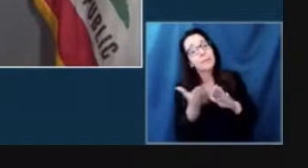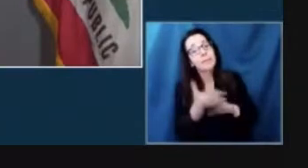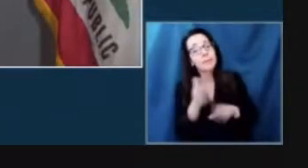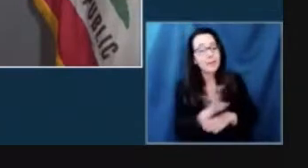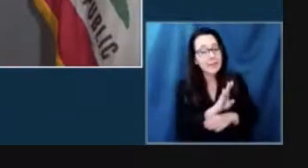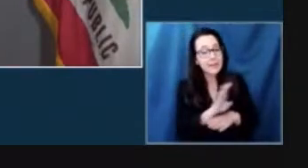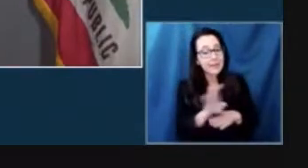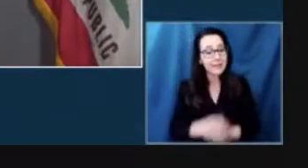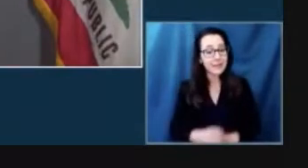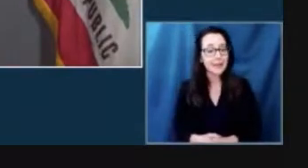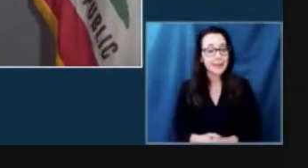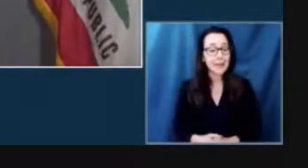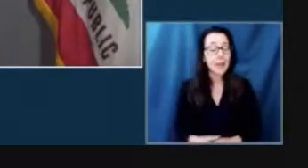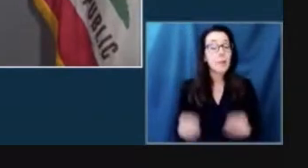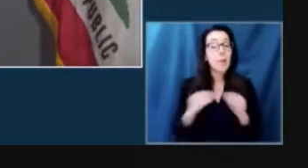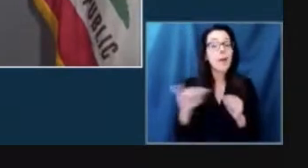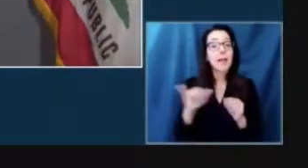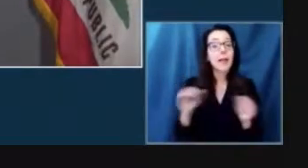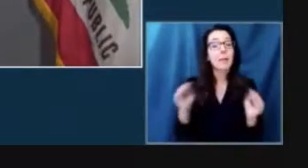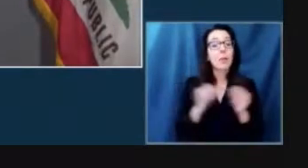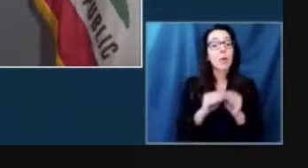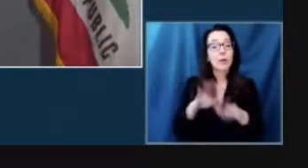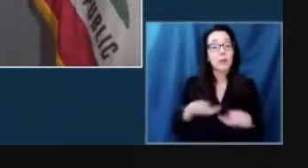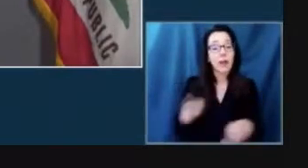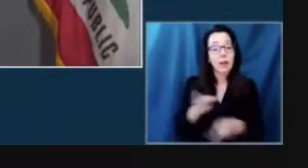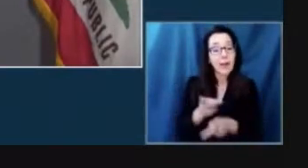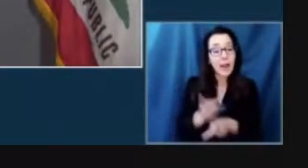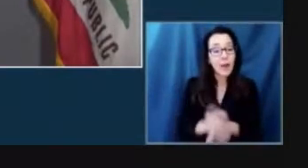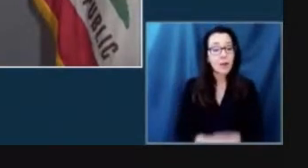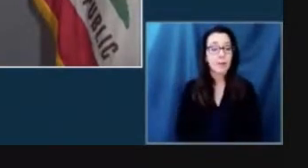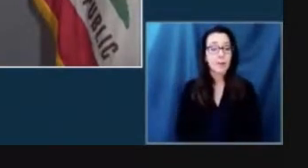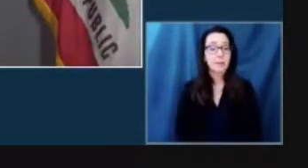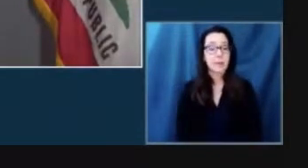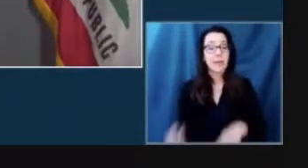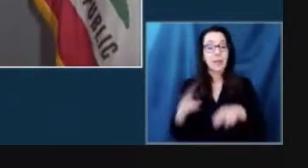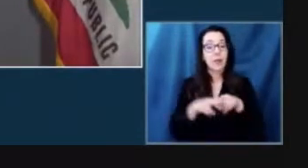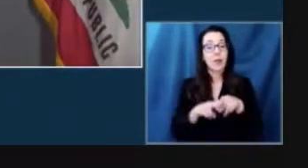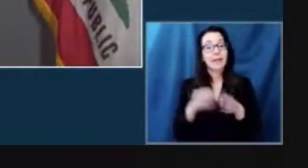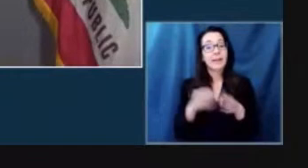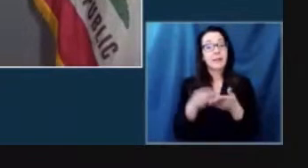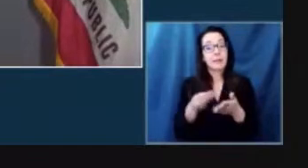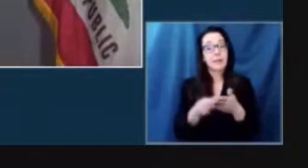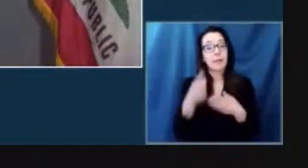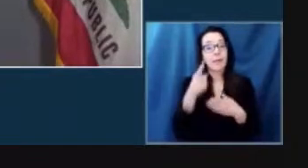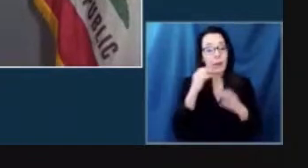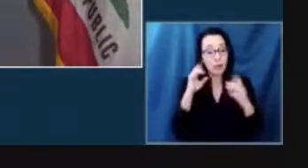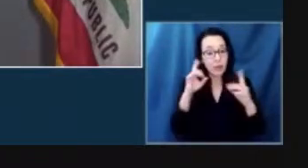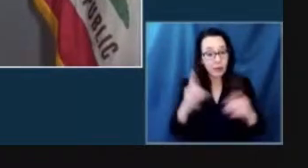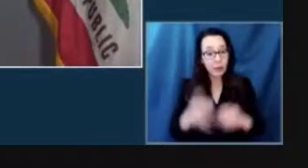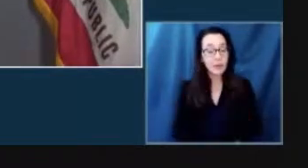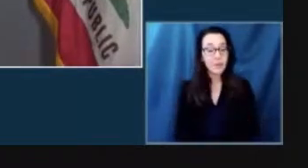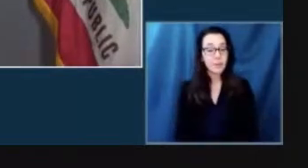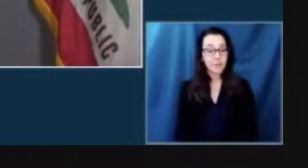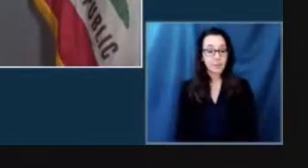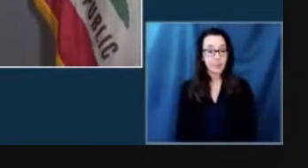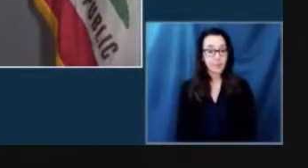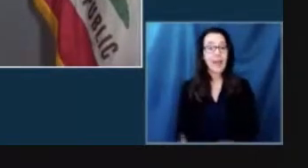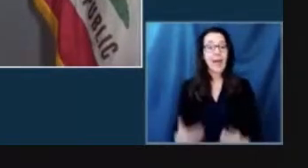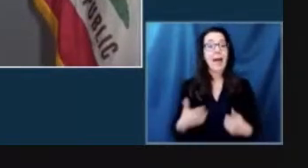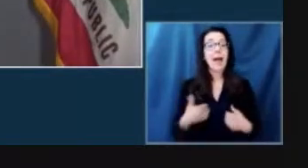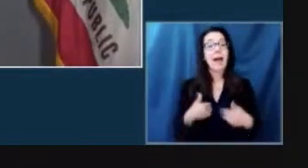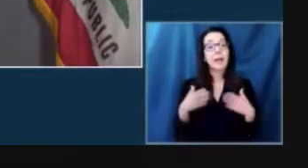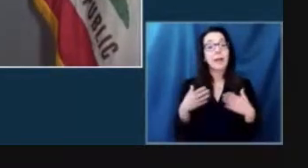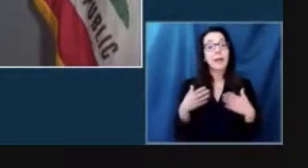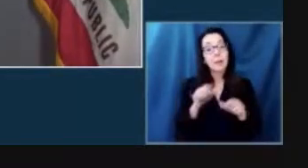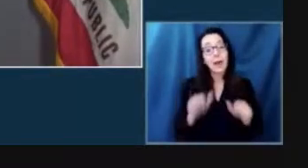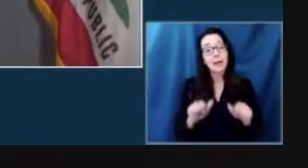more childcare, increased funding for education at all levels, paving a pathway to debt-free college, all